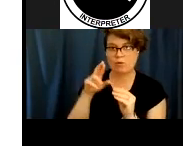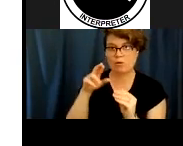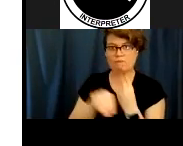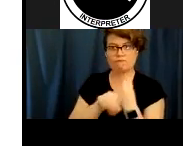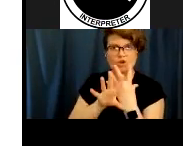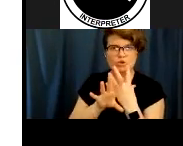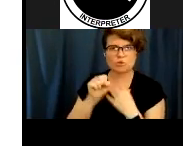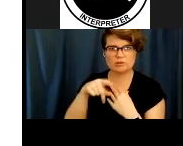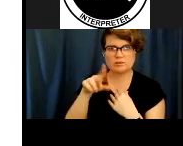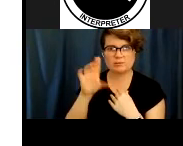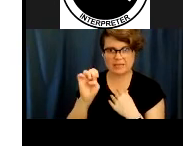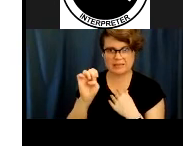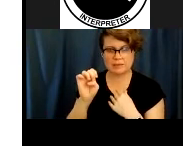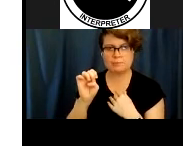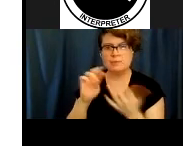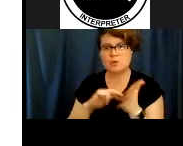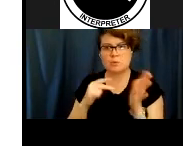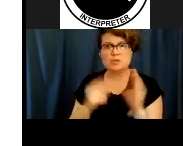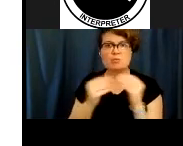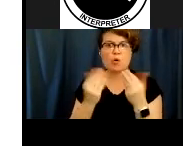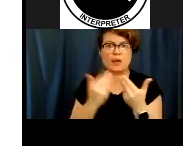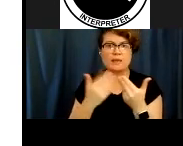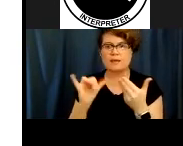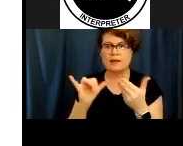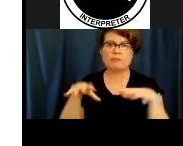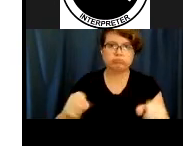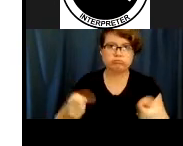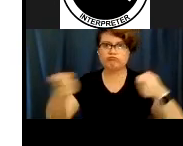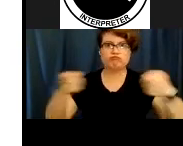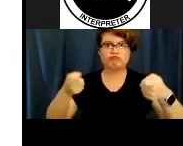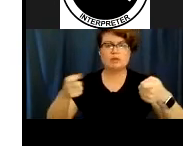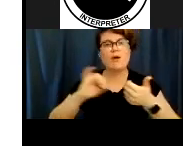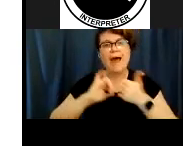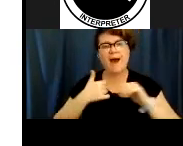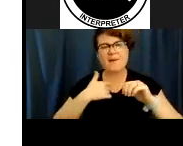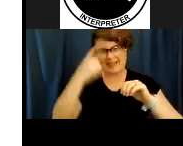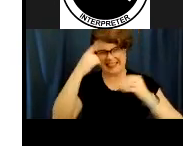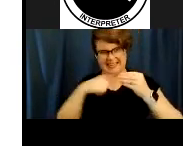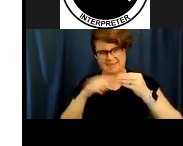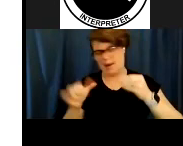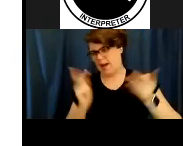where, you know, it was easy to kind of dominate. And so how are we being mindful of the space